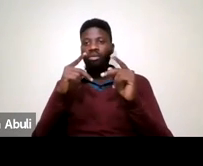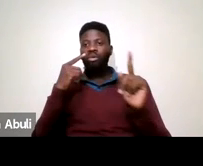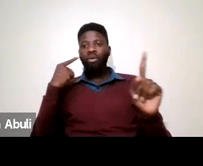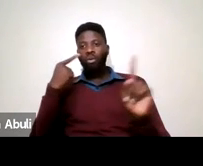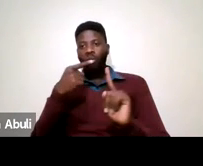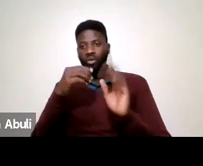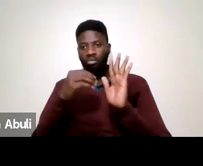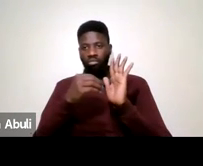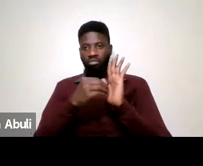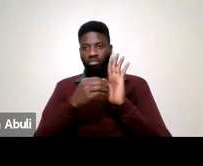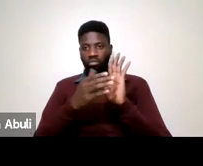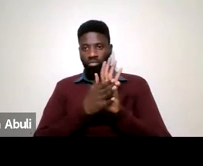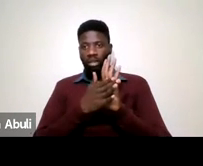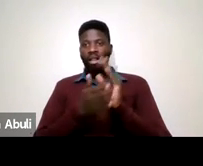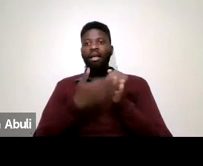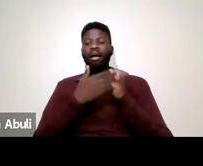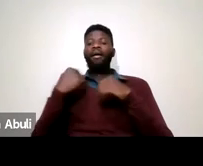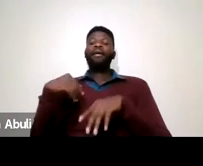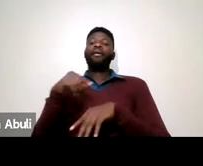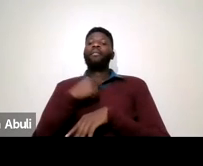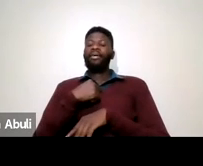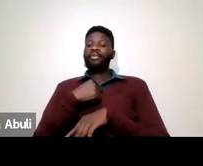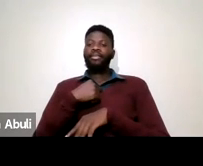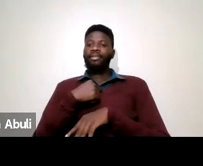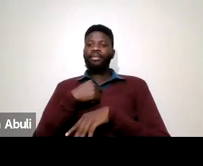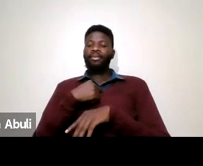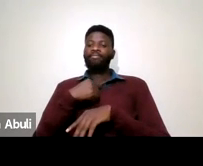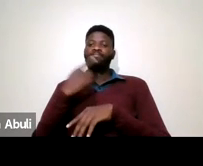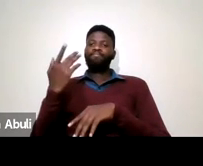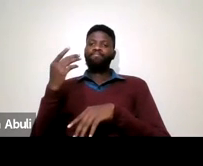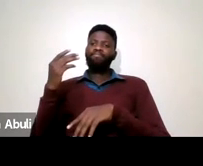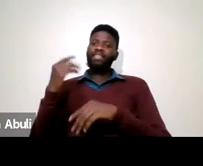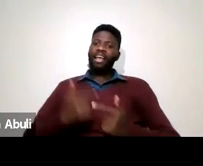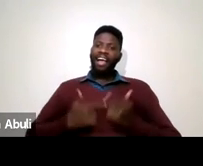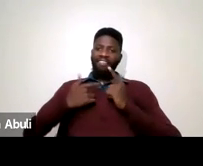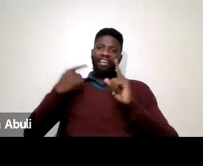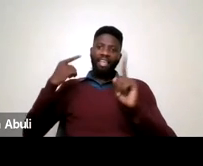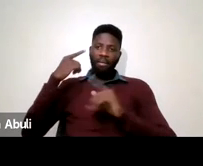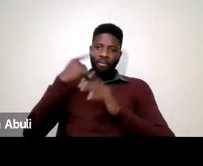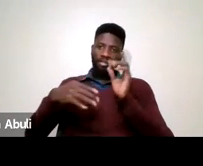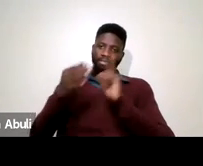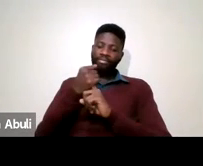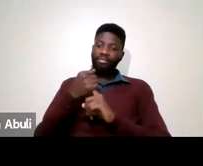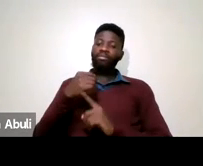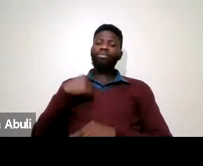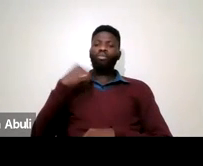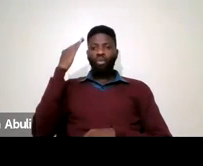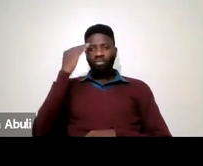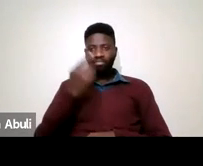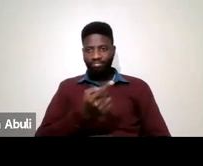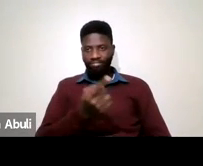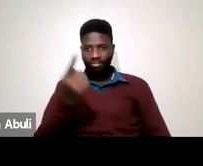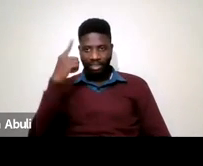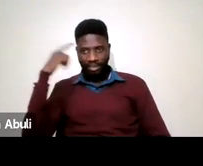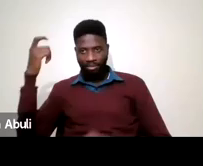life. And I believe all of us have dreams in life, have many plans and many things that we want to achieve in life. For those who want to